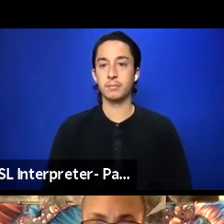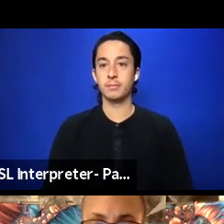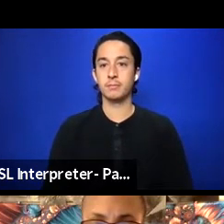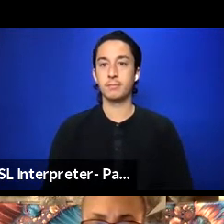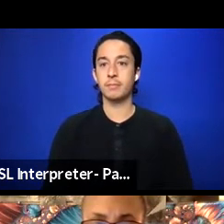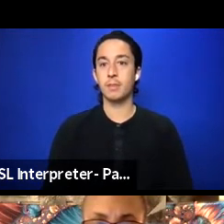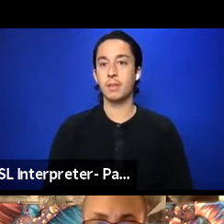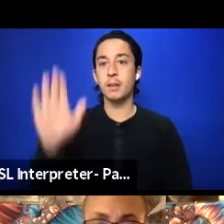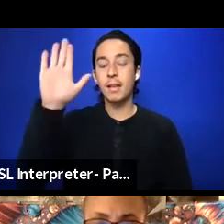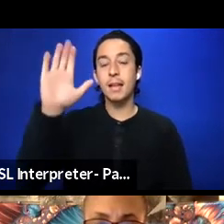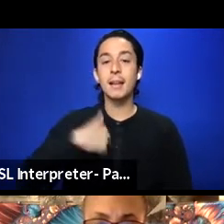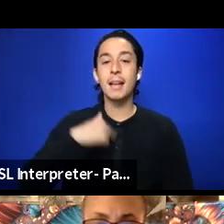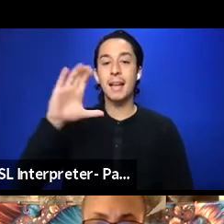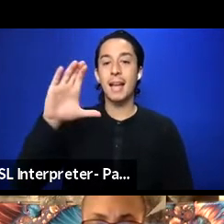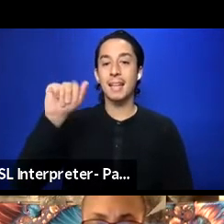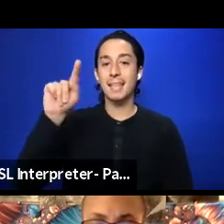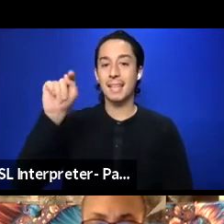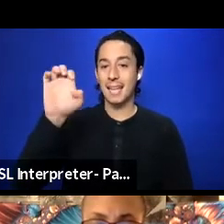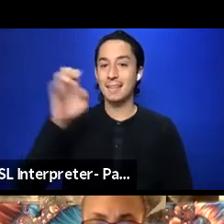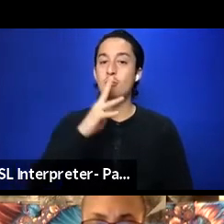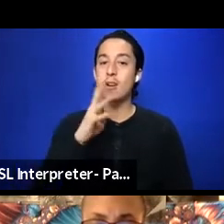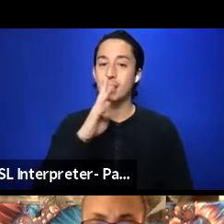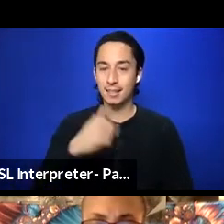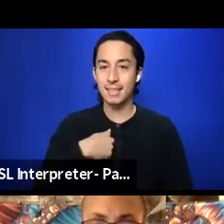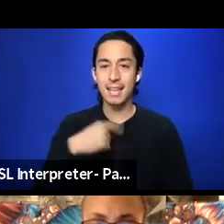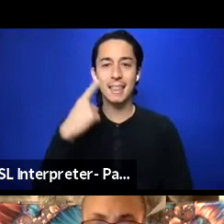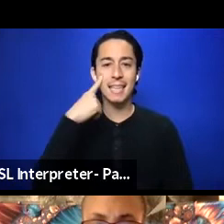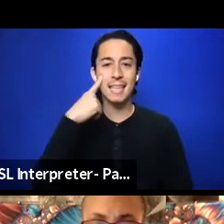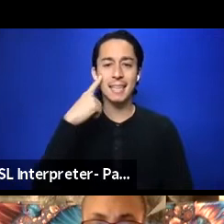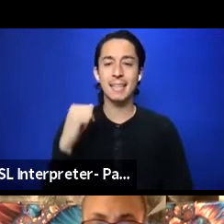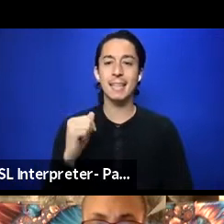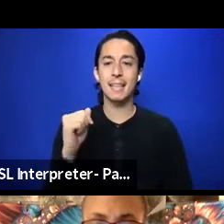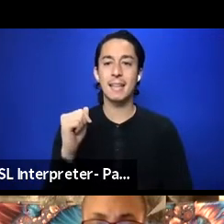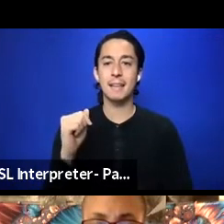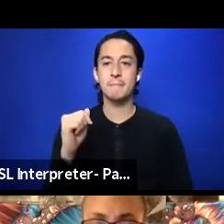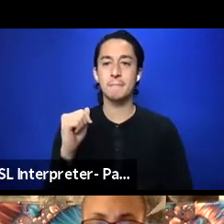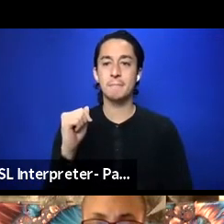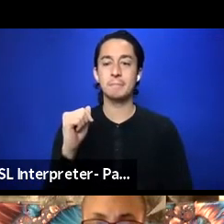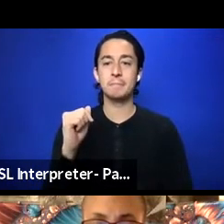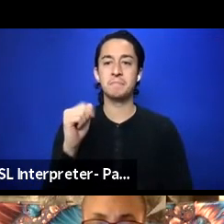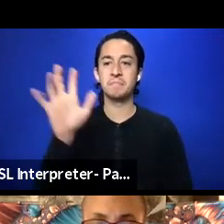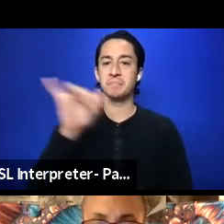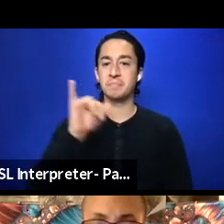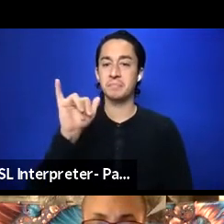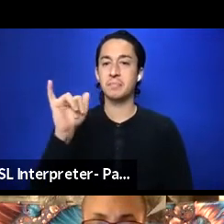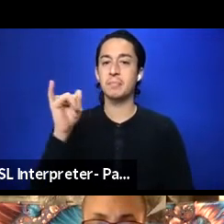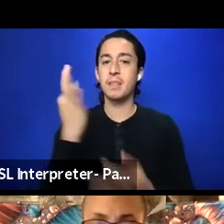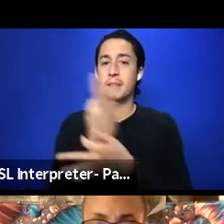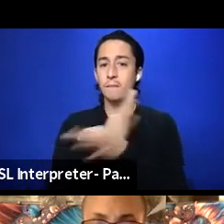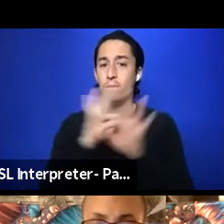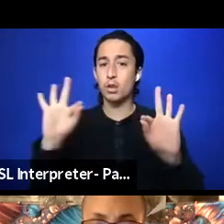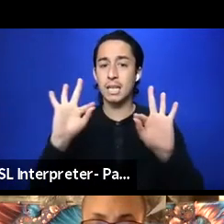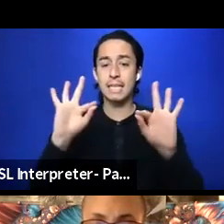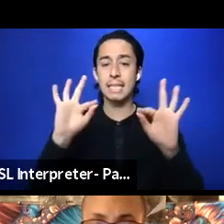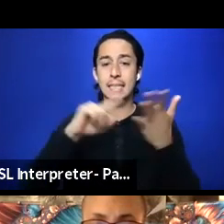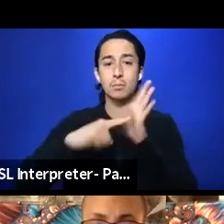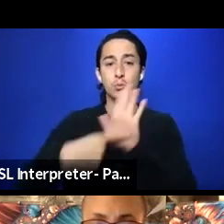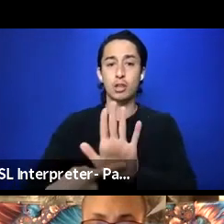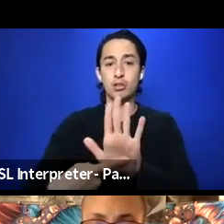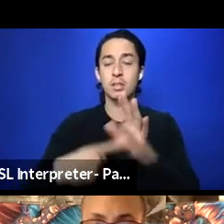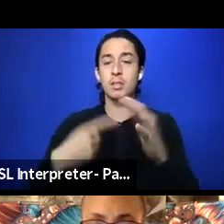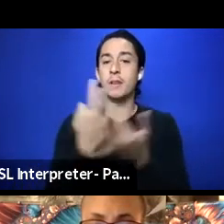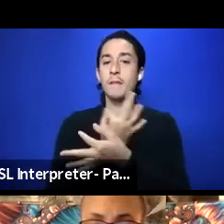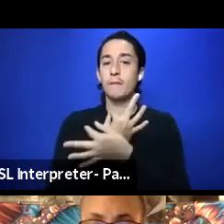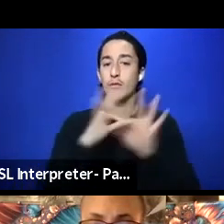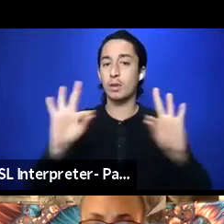Hi, I'm Kate. I think, like, free expression, like free reaction to what